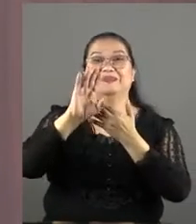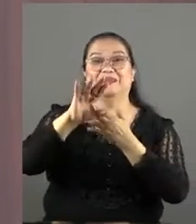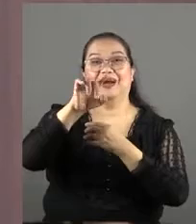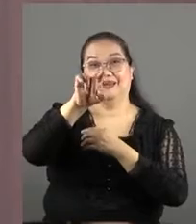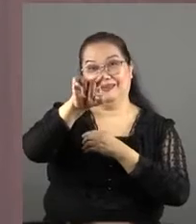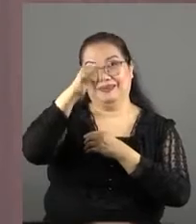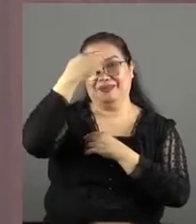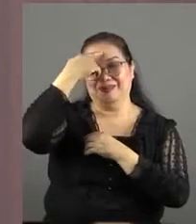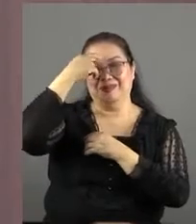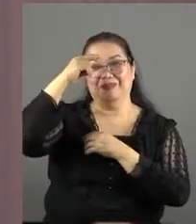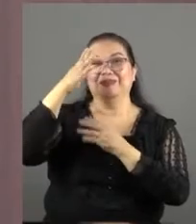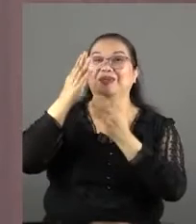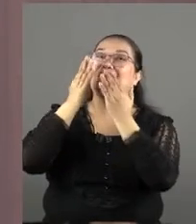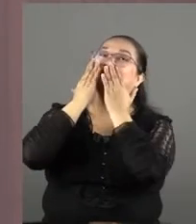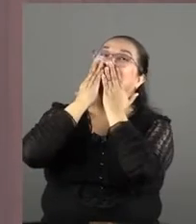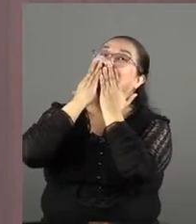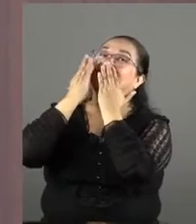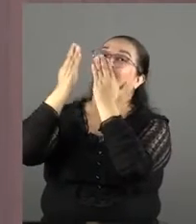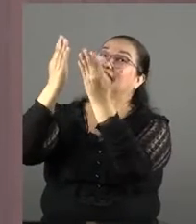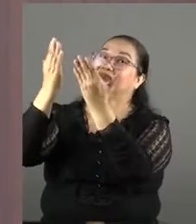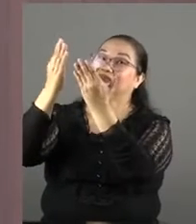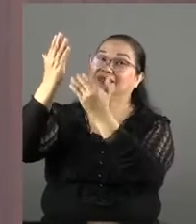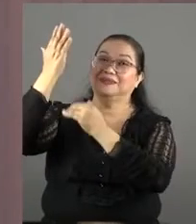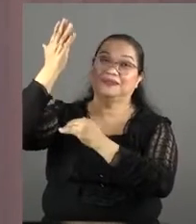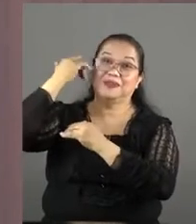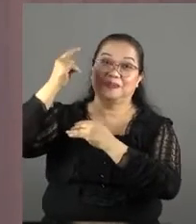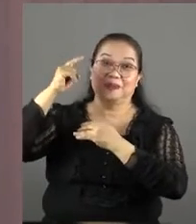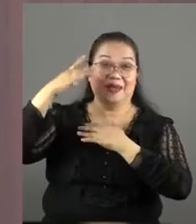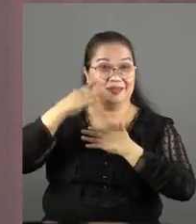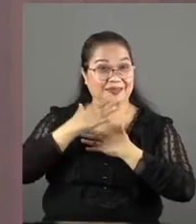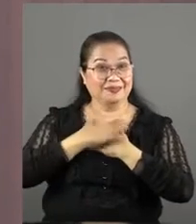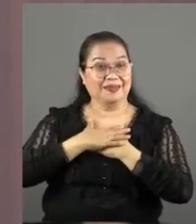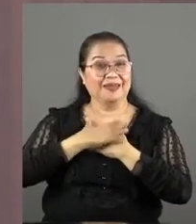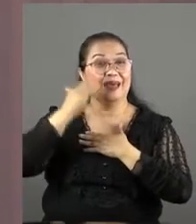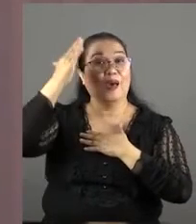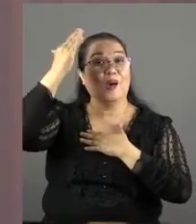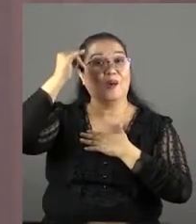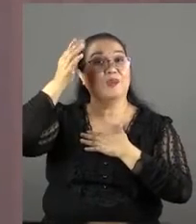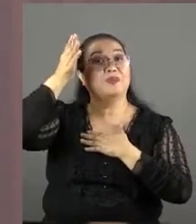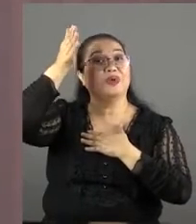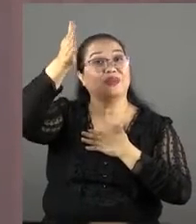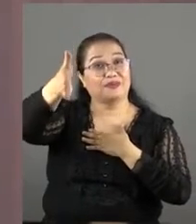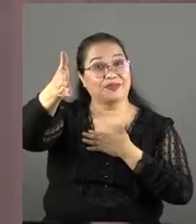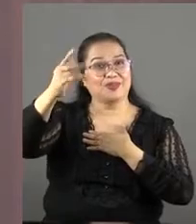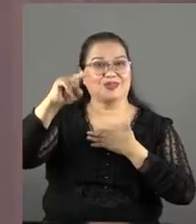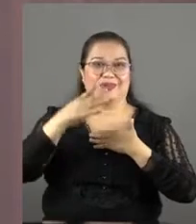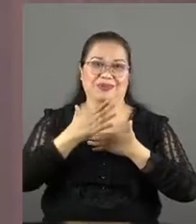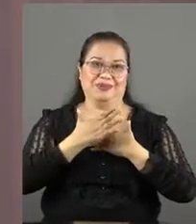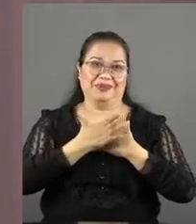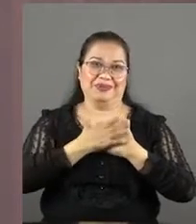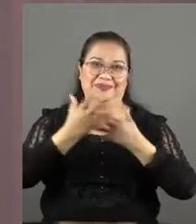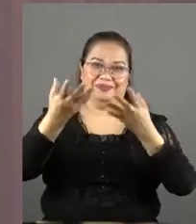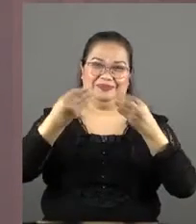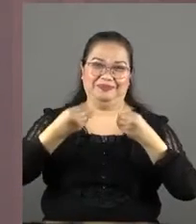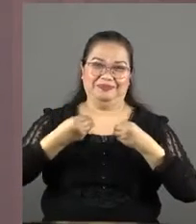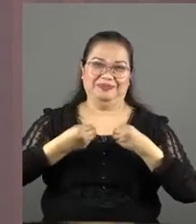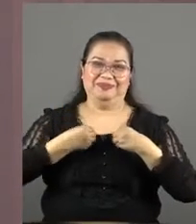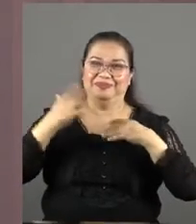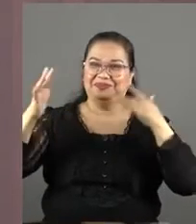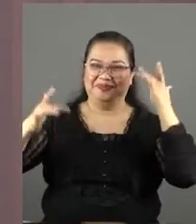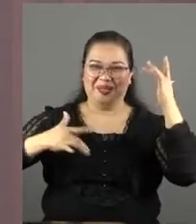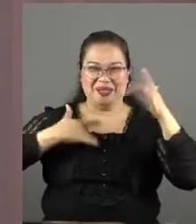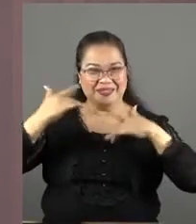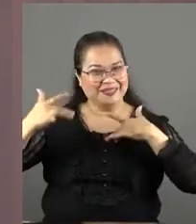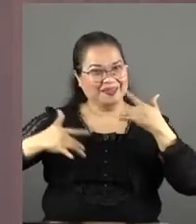you, because gratitude for past grace and hope in future grace gives us this